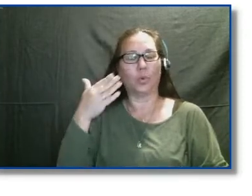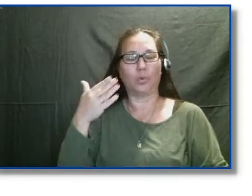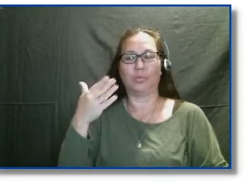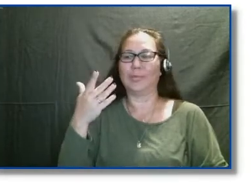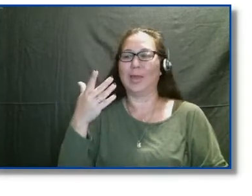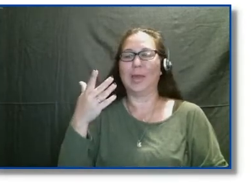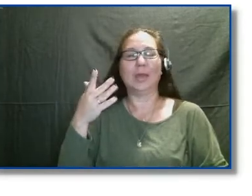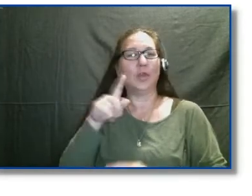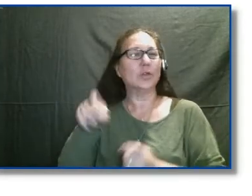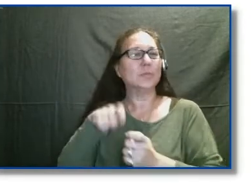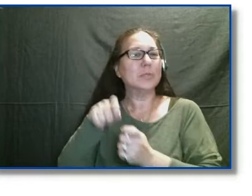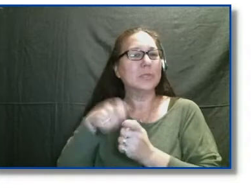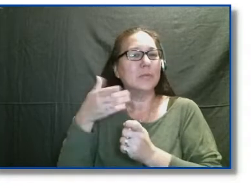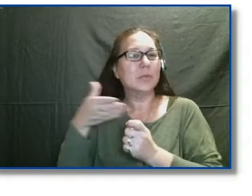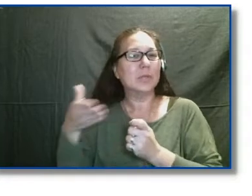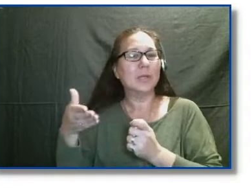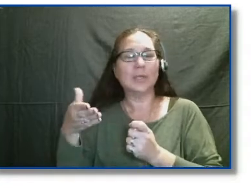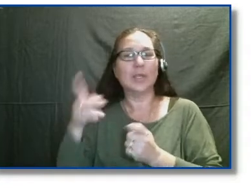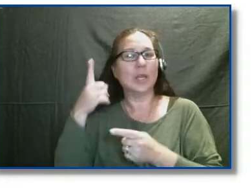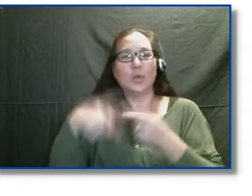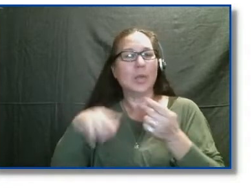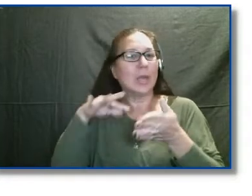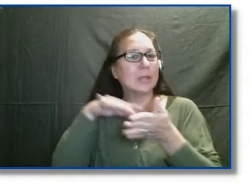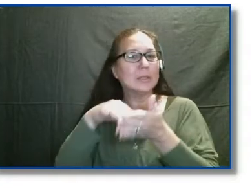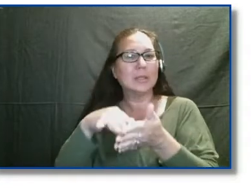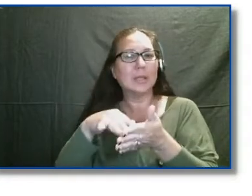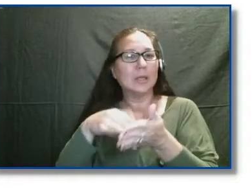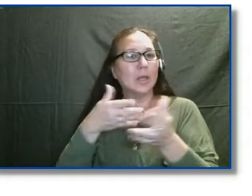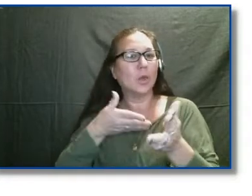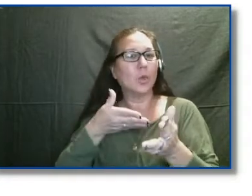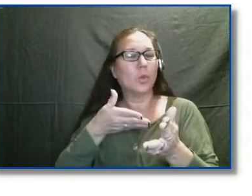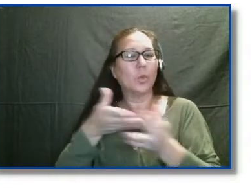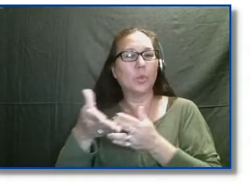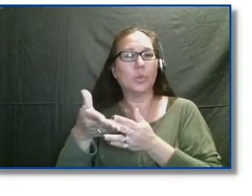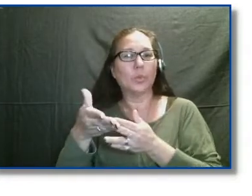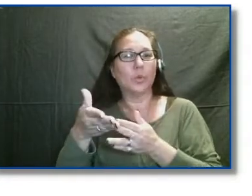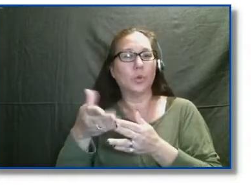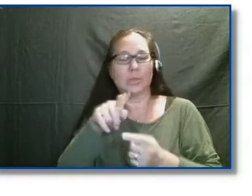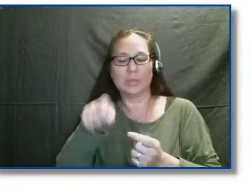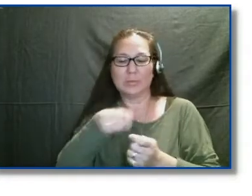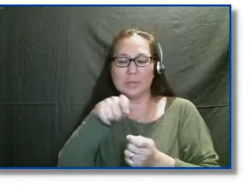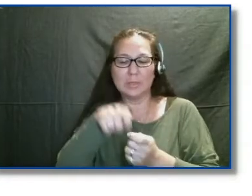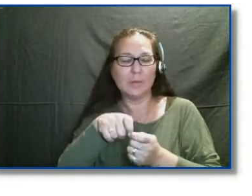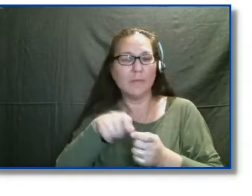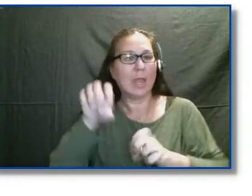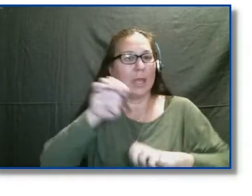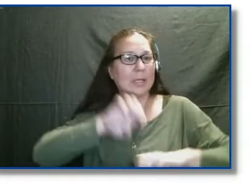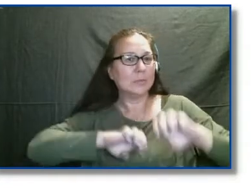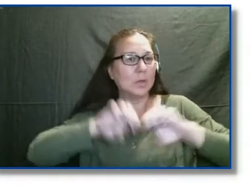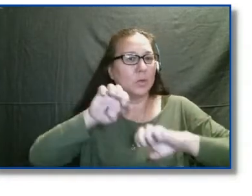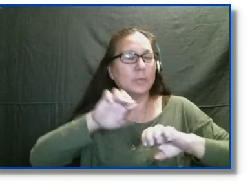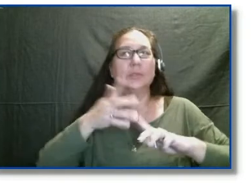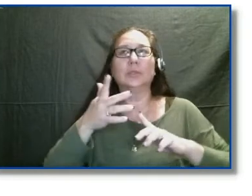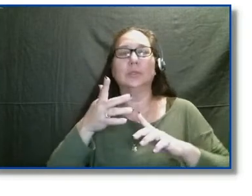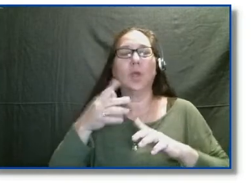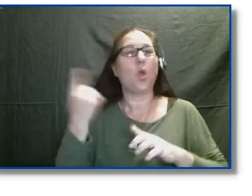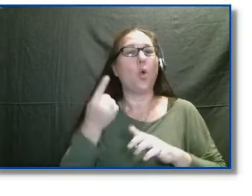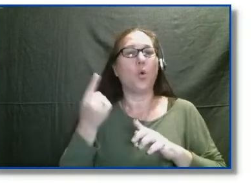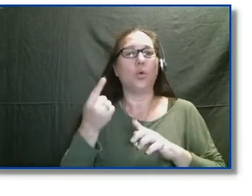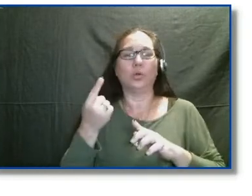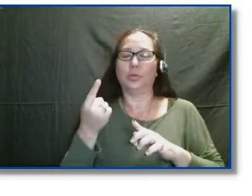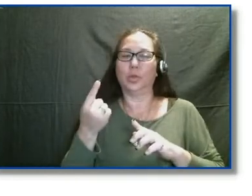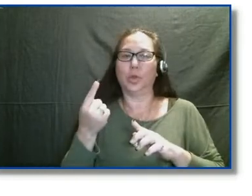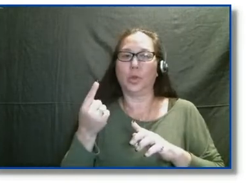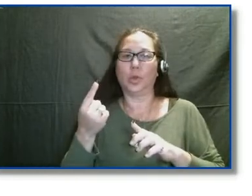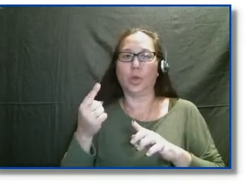phenomena that cannot be studied through certain experiments that are only done on a group of 1,000